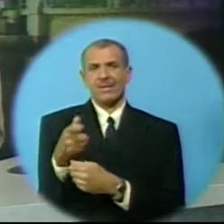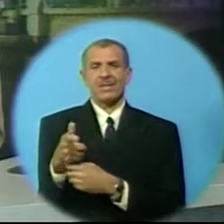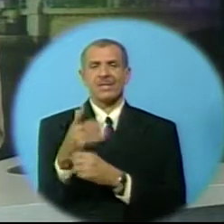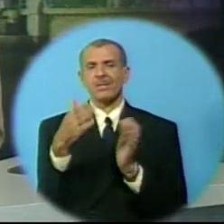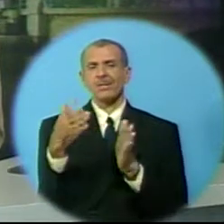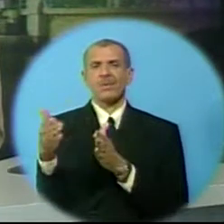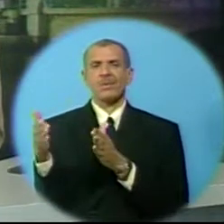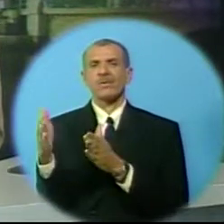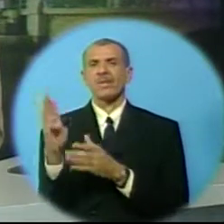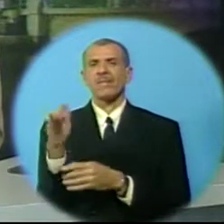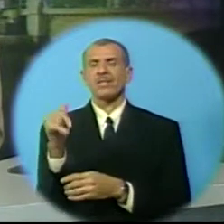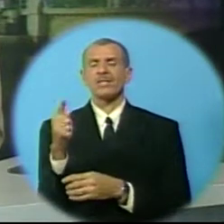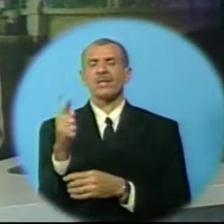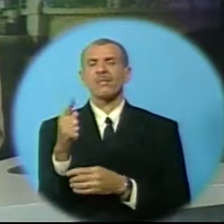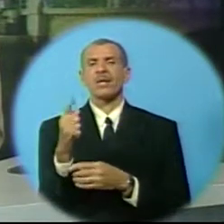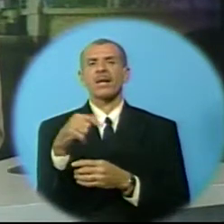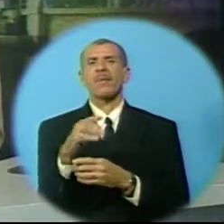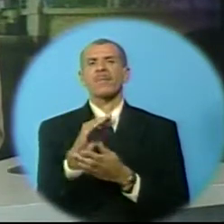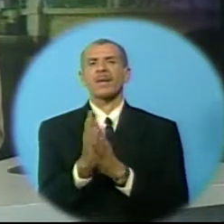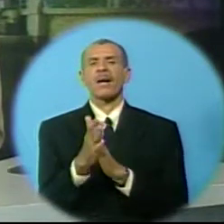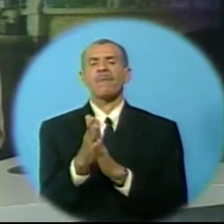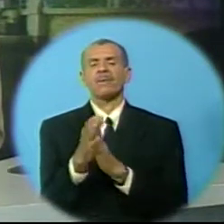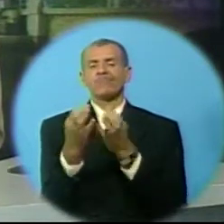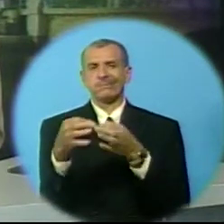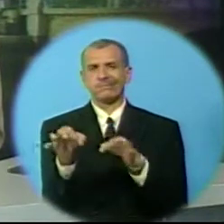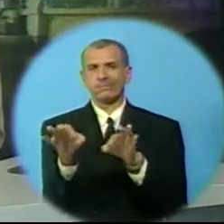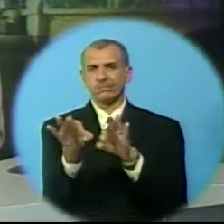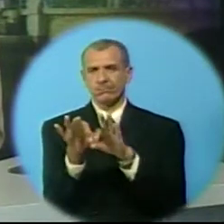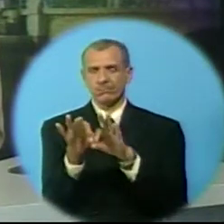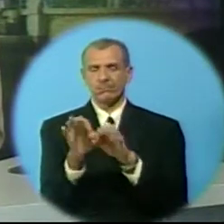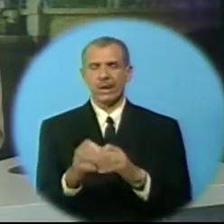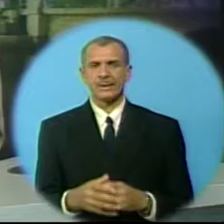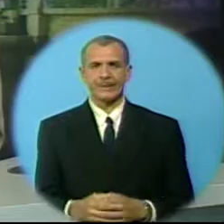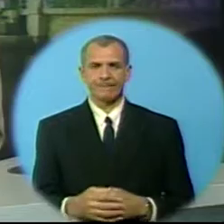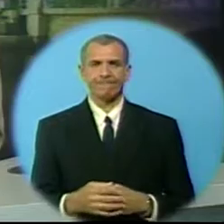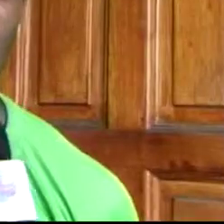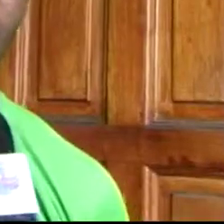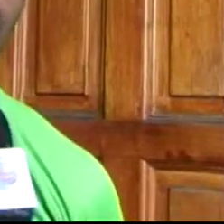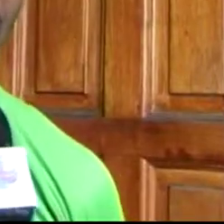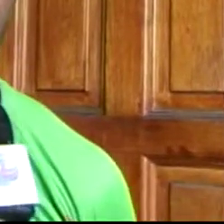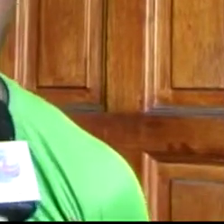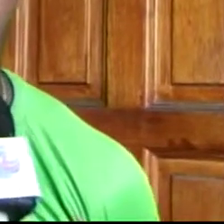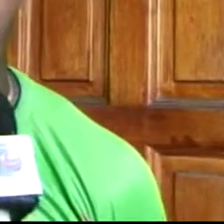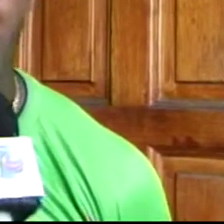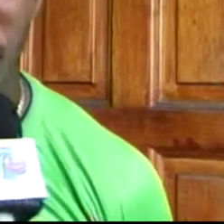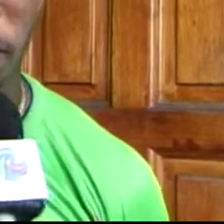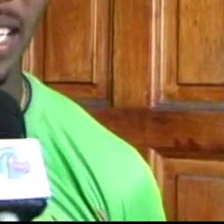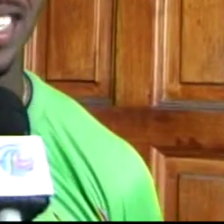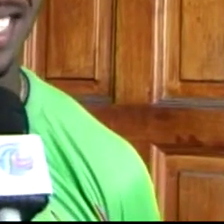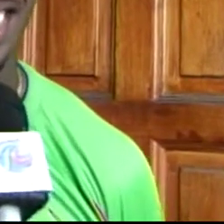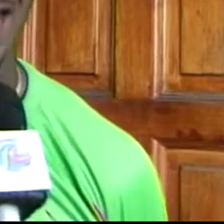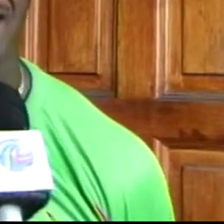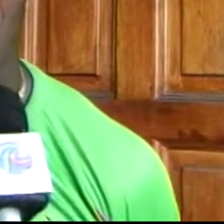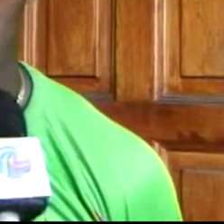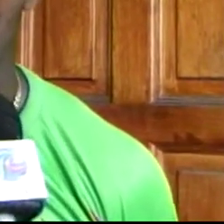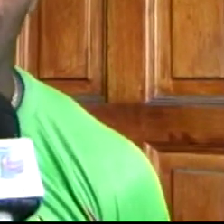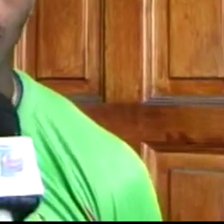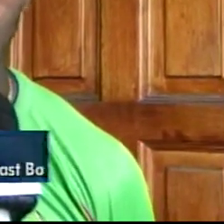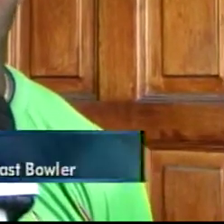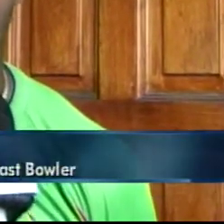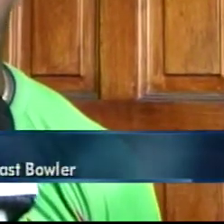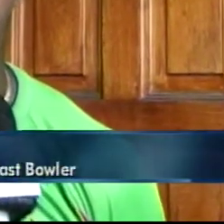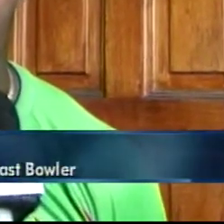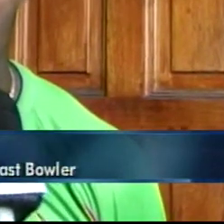preparation of pitches can also be a key factor. If you also take a look around the pitches, they're quite